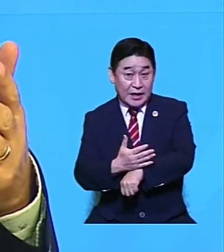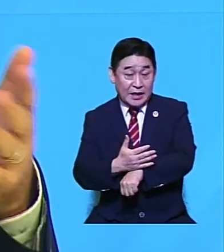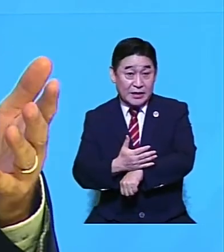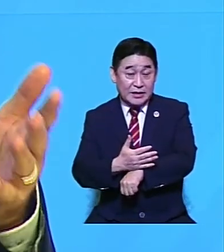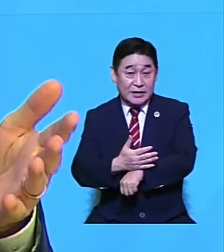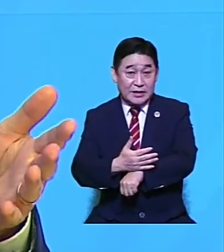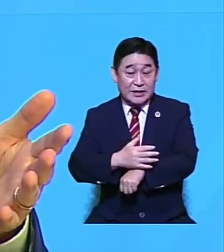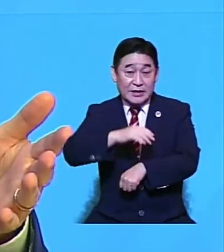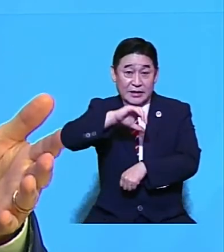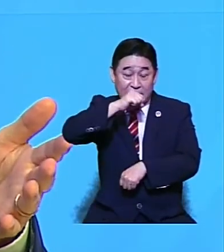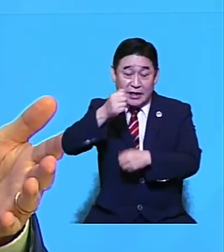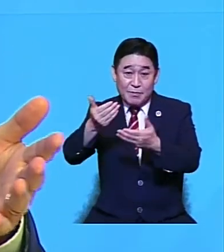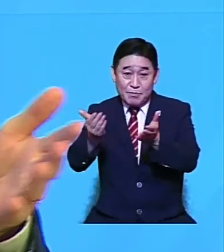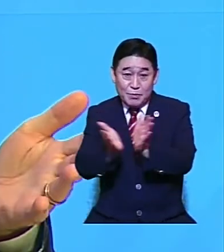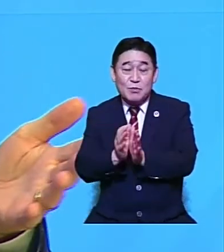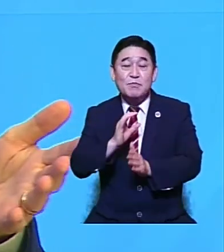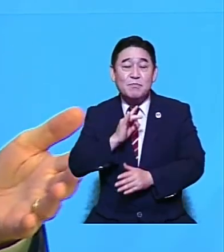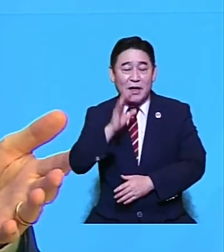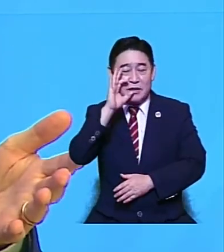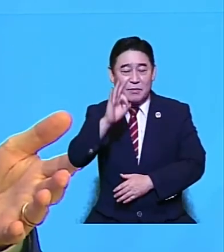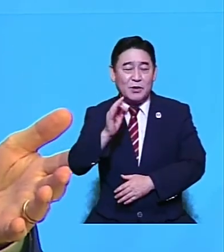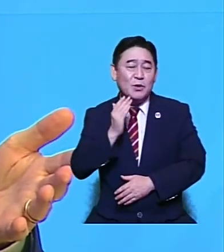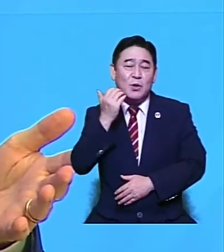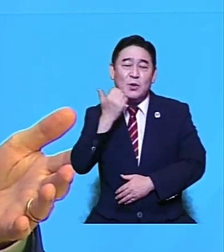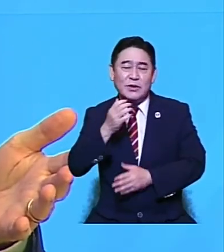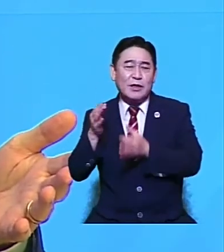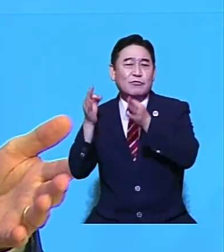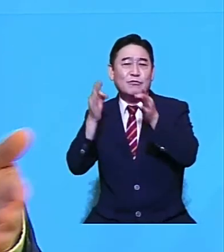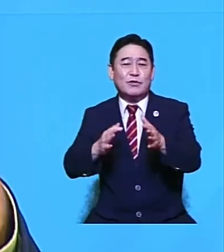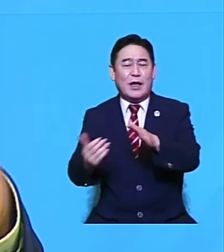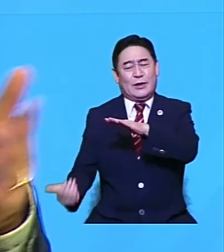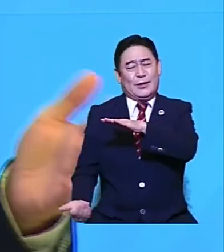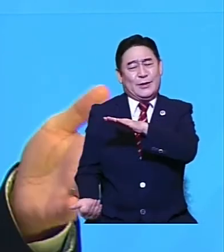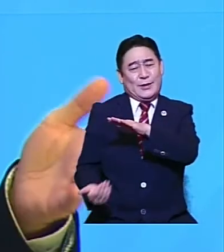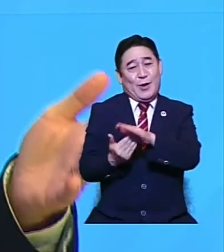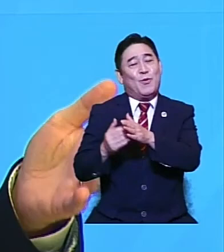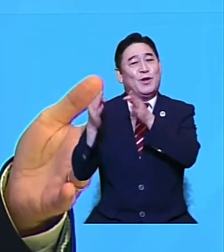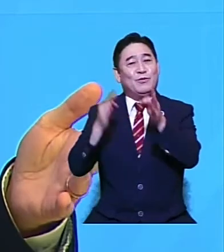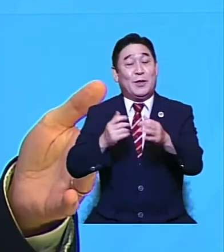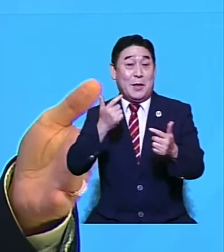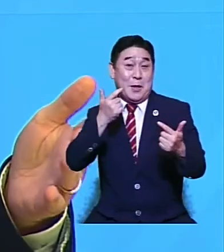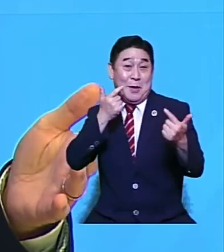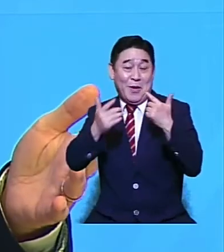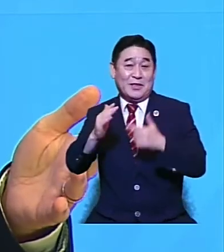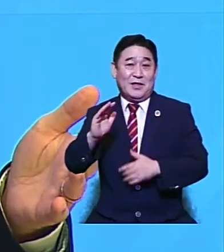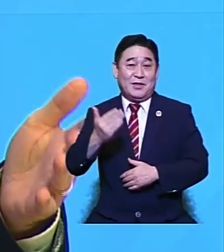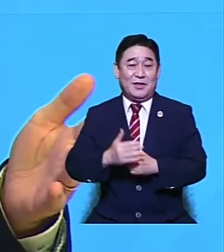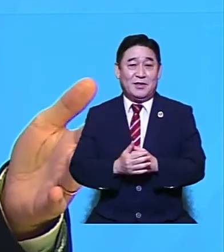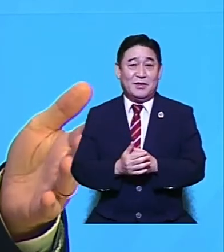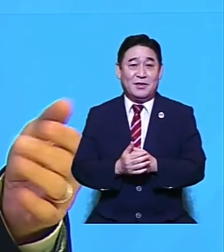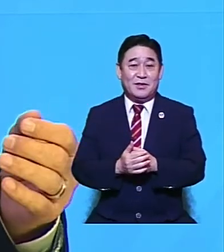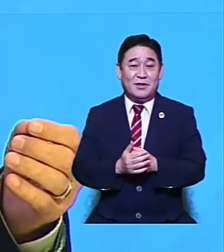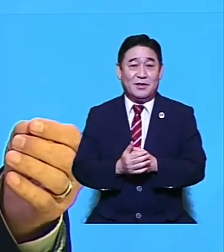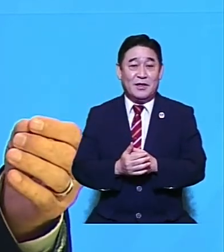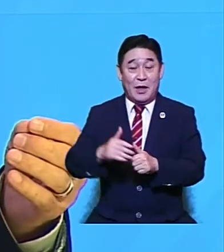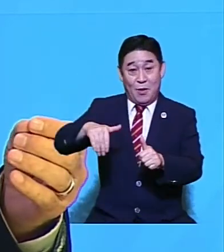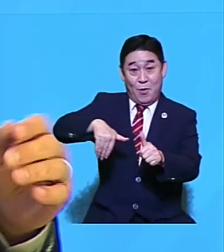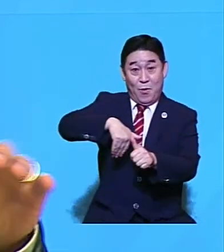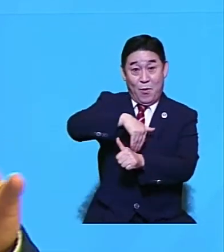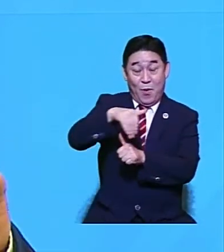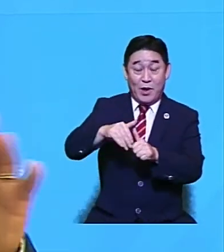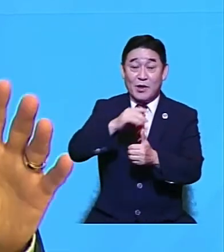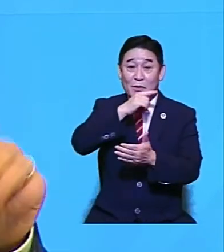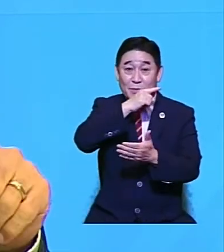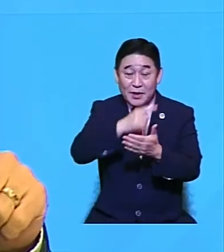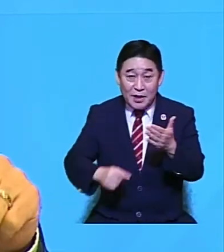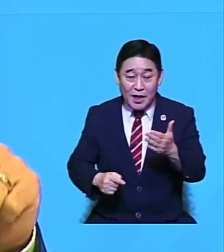many green investments are now simply the best investment. But if you add on top of that the environmental cost, the climate change cost,